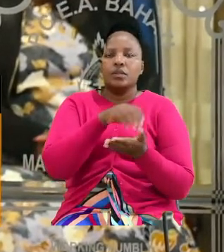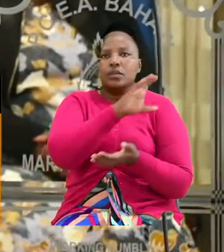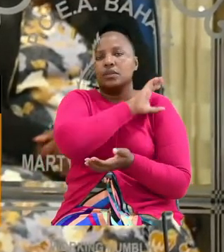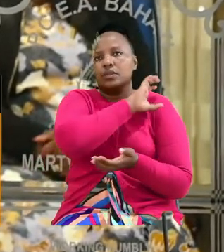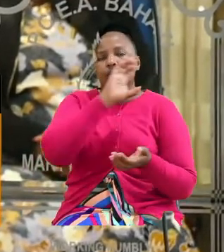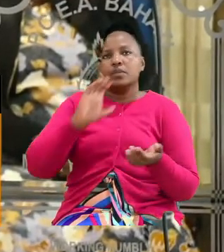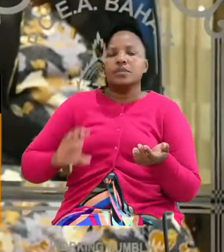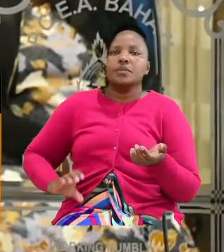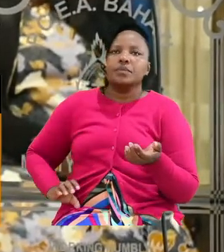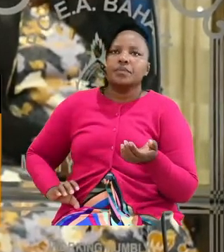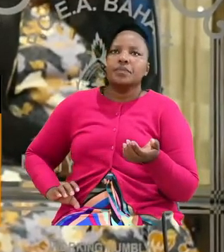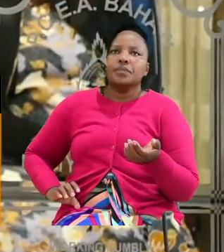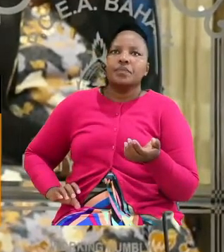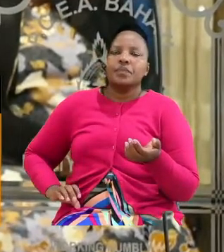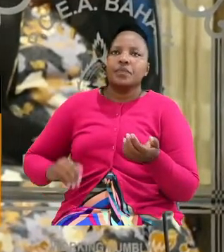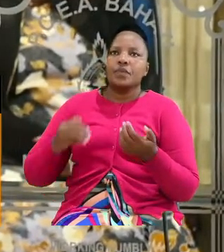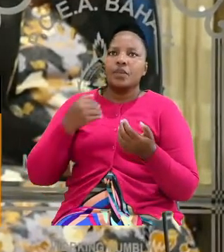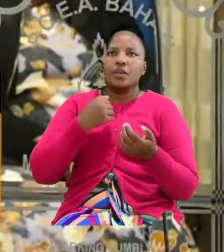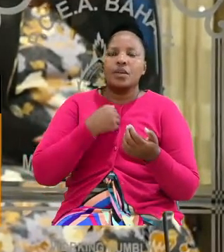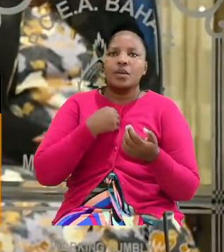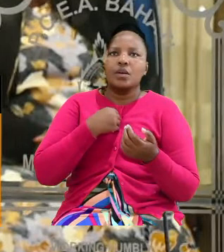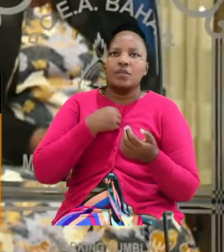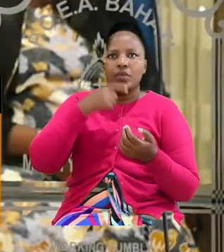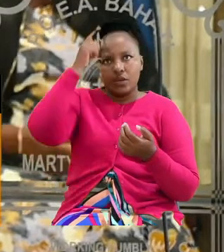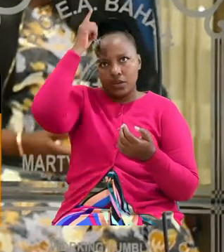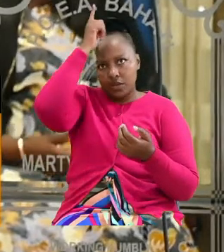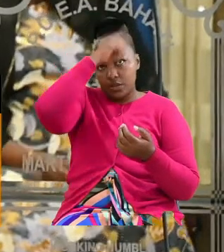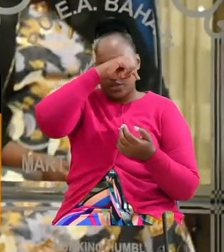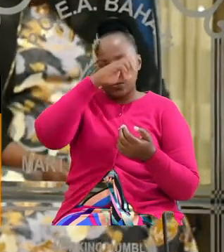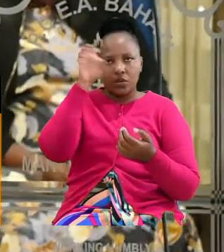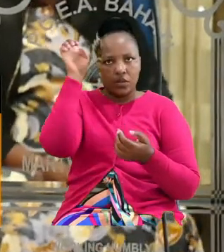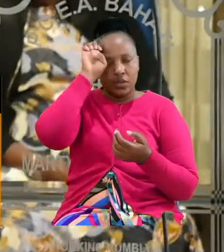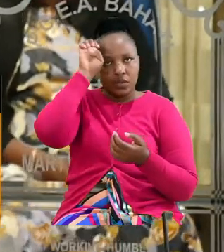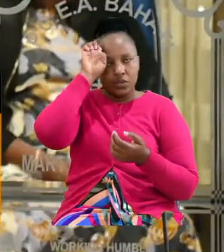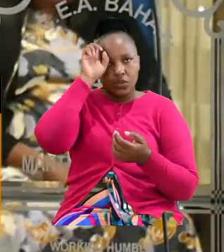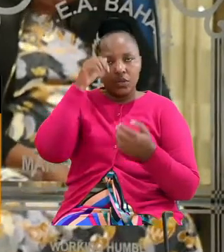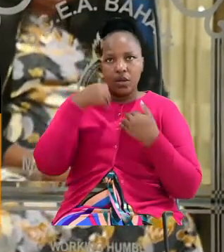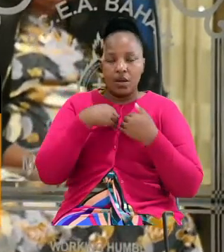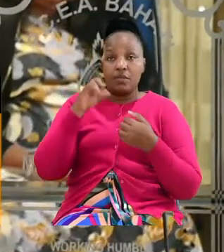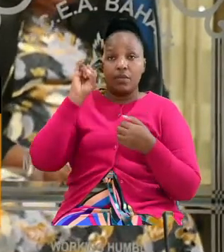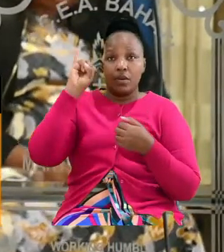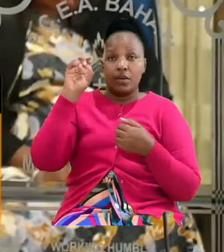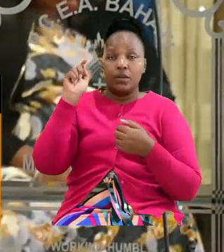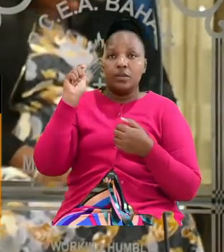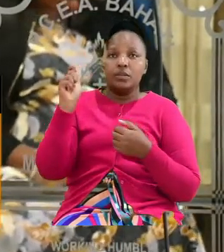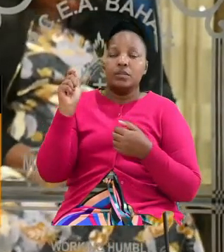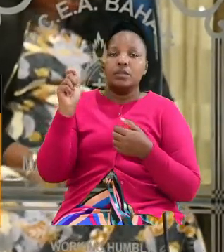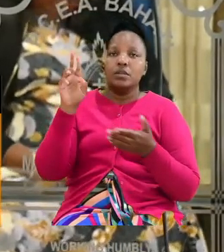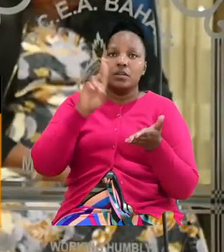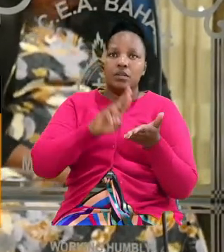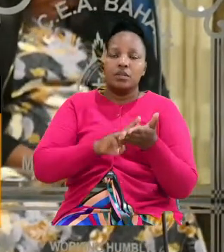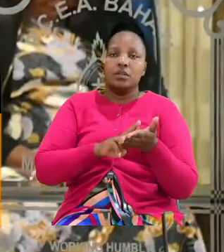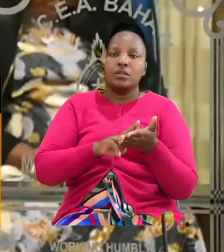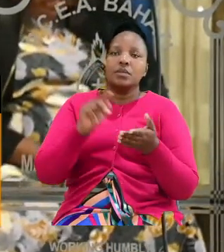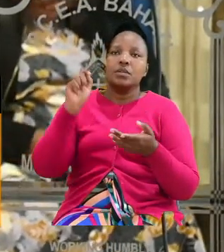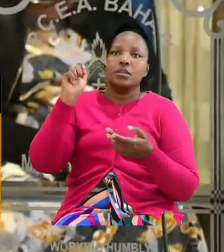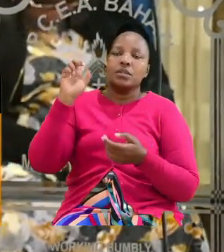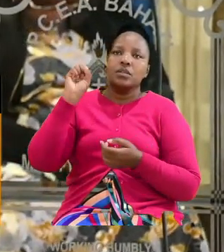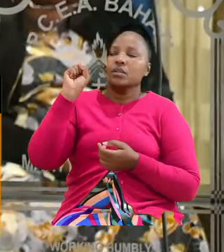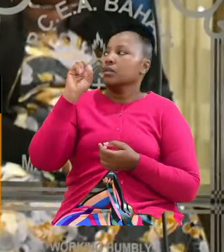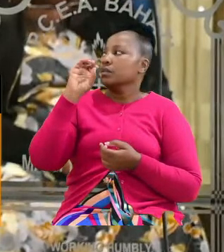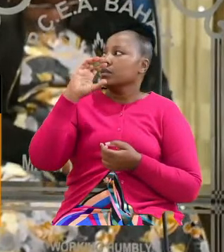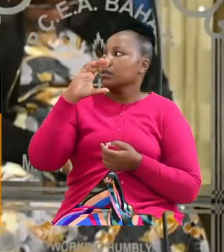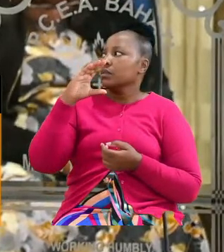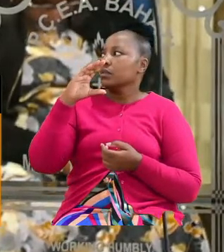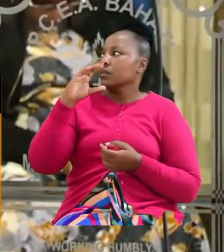Christian, holder of Bachelor of Education with IT, be registered by TSC, must